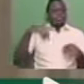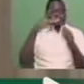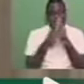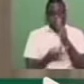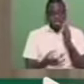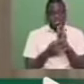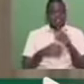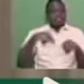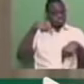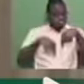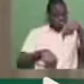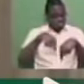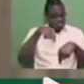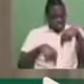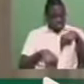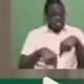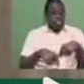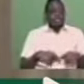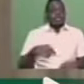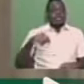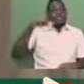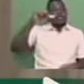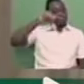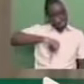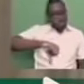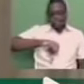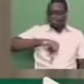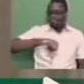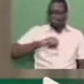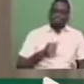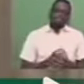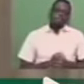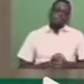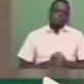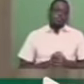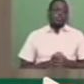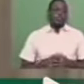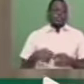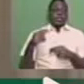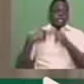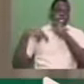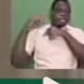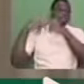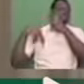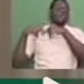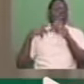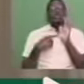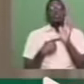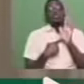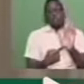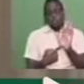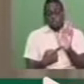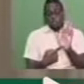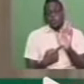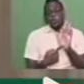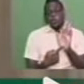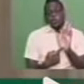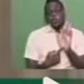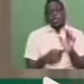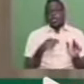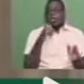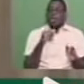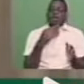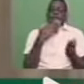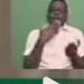COVID, was a historic month for us in Trinidad and Tobago, but not for good reasons, not for good reasons at all. According